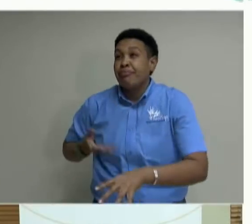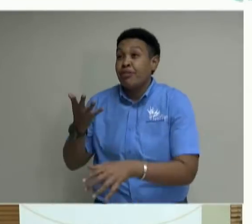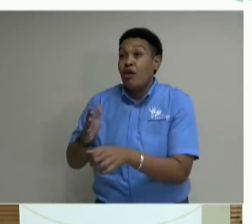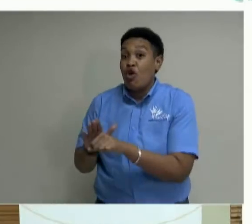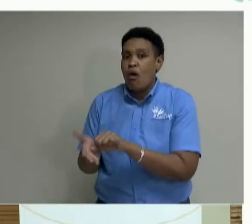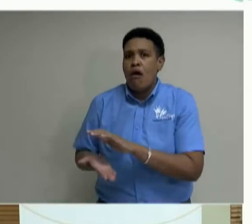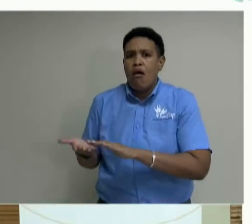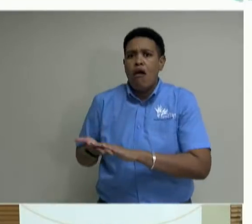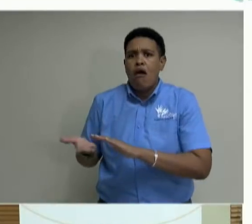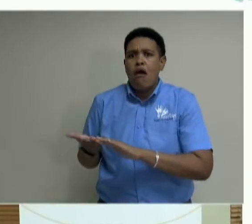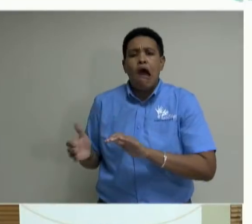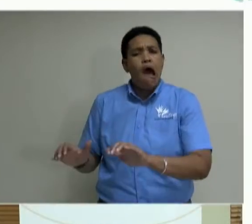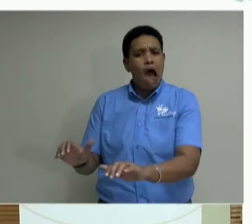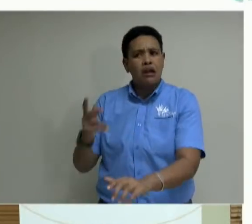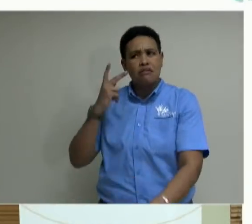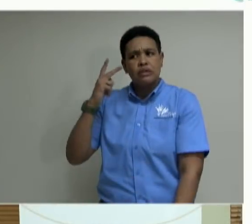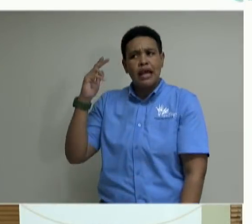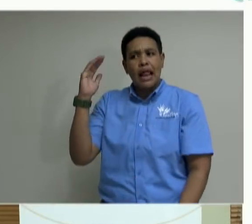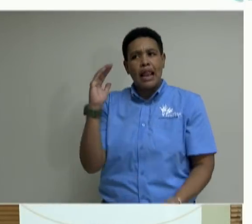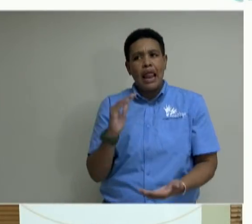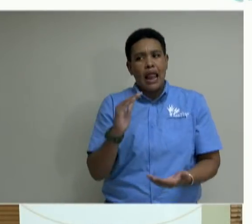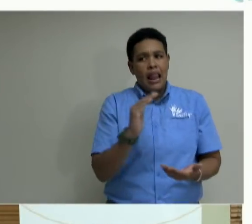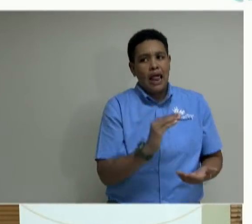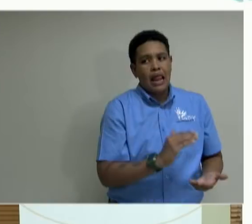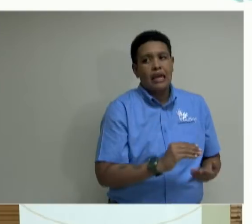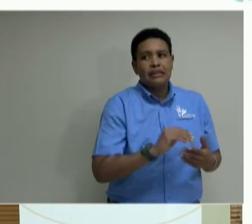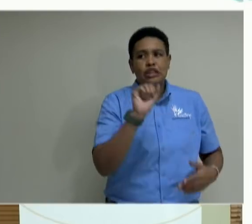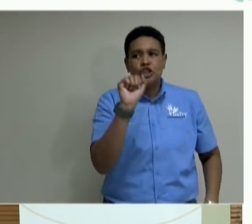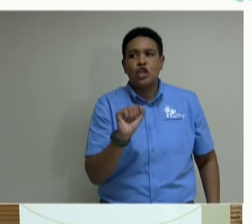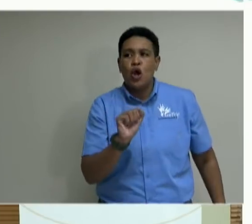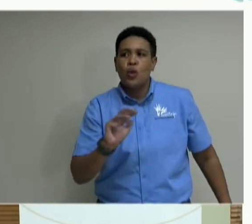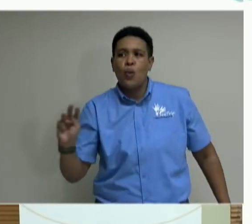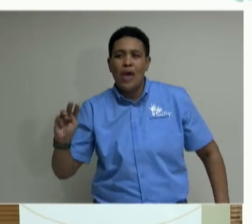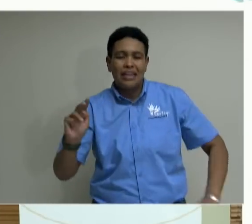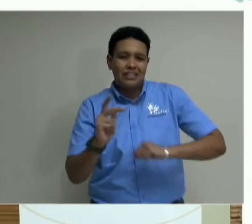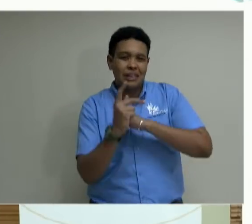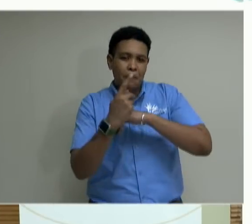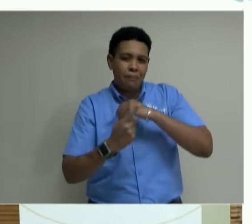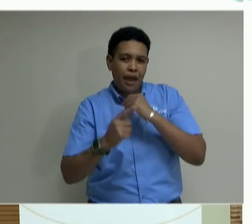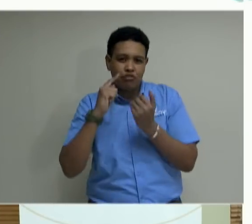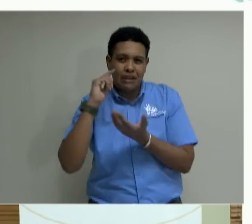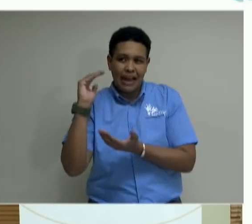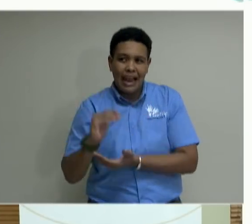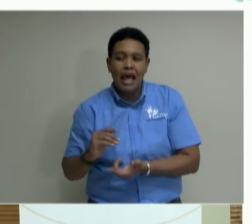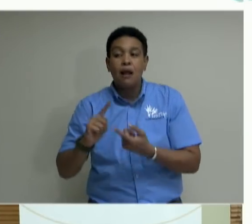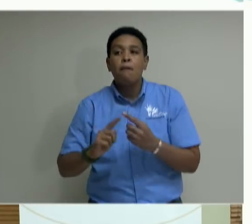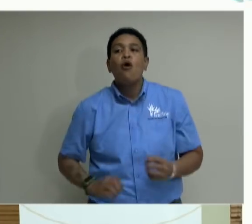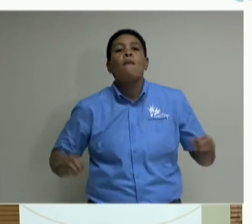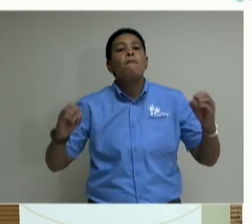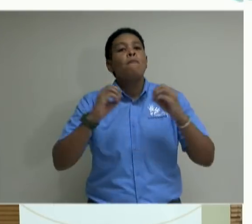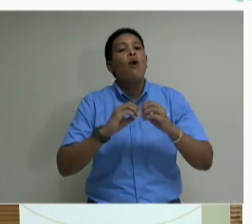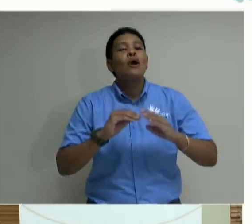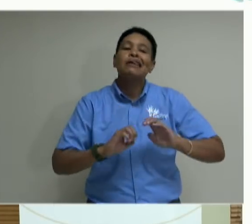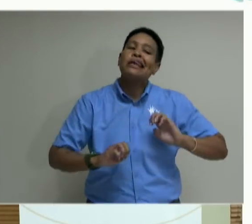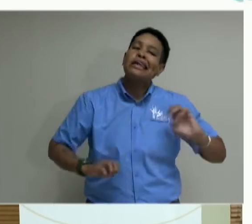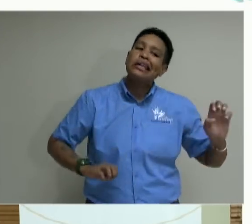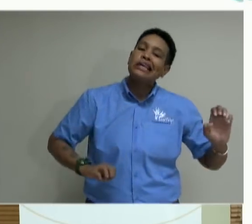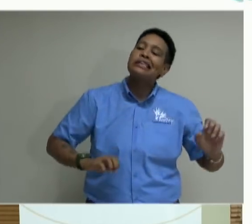the cases are lessening in the southwestern parishes and also in the eastern